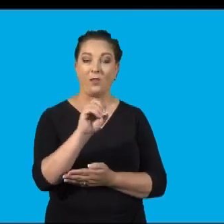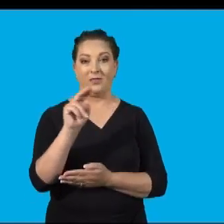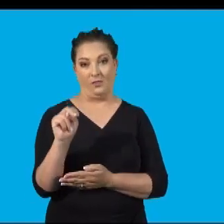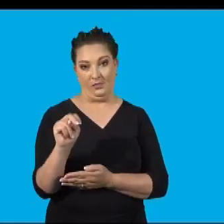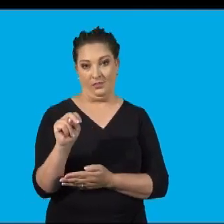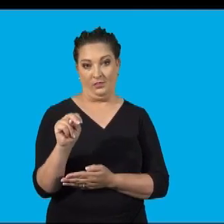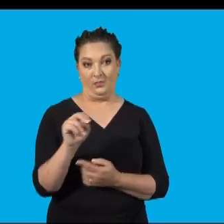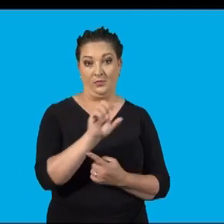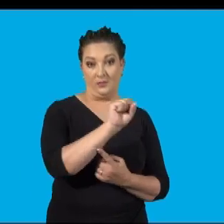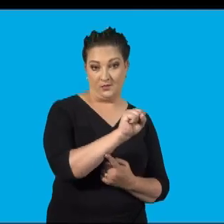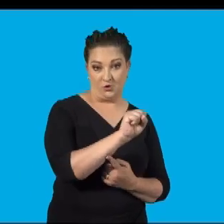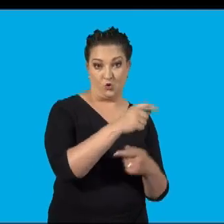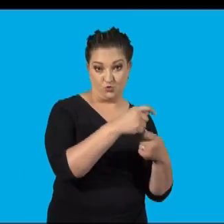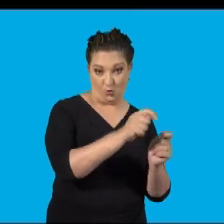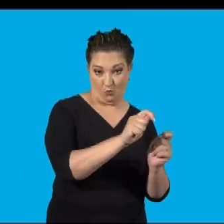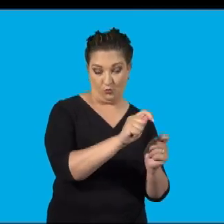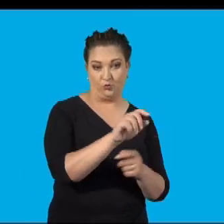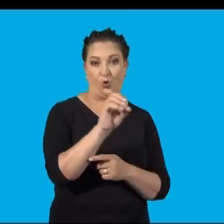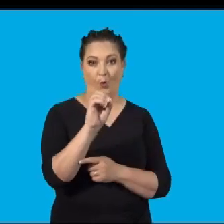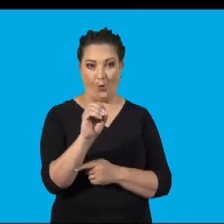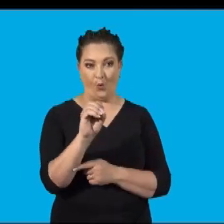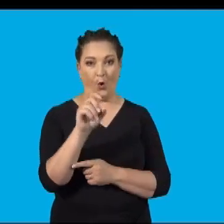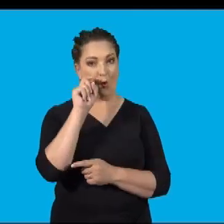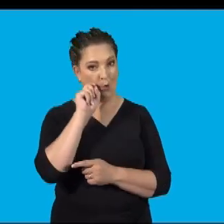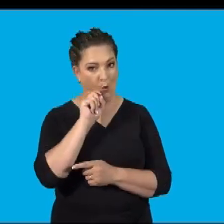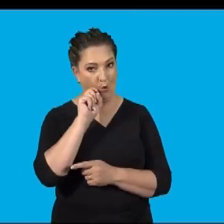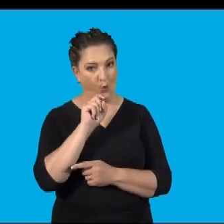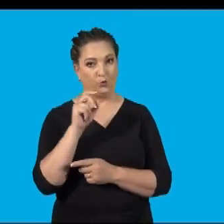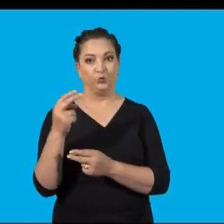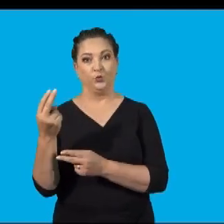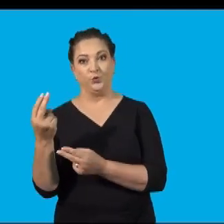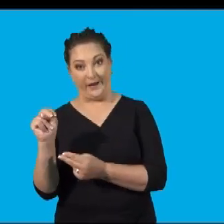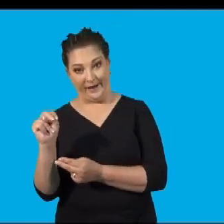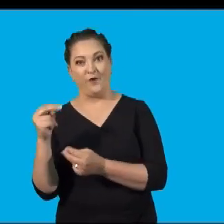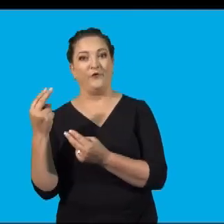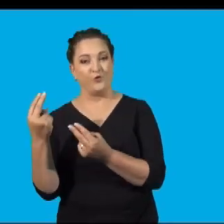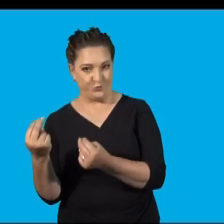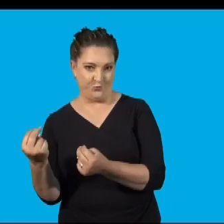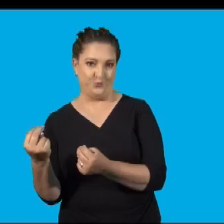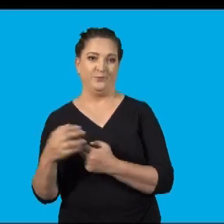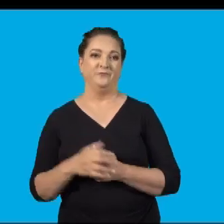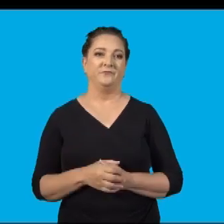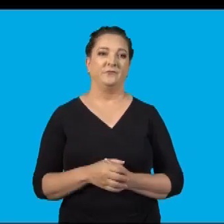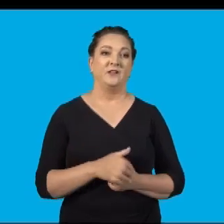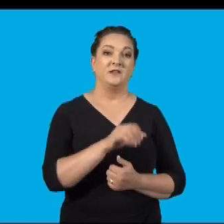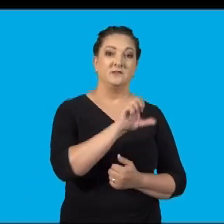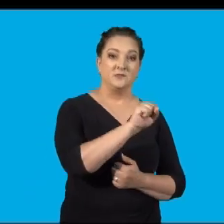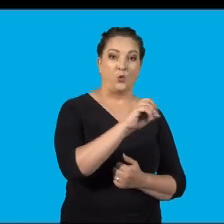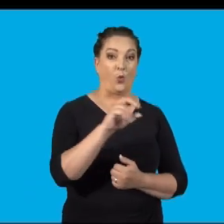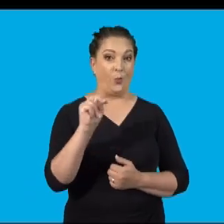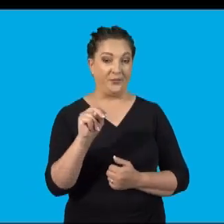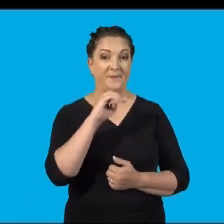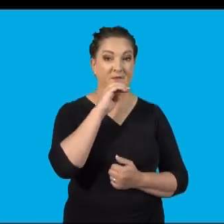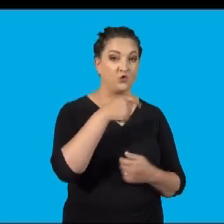sun, that is your sold, your owed, as well as your new. Sold,